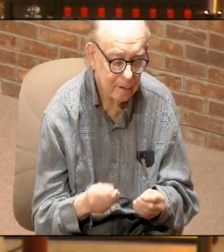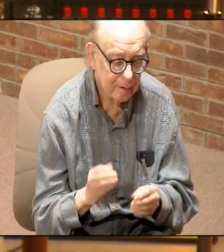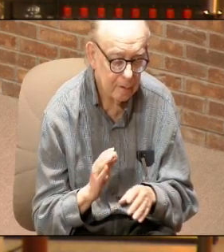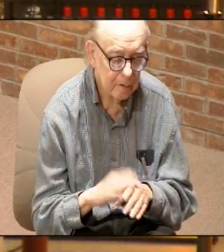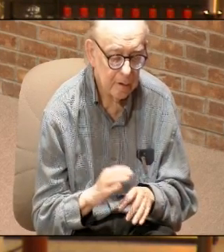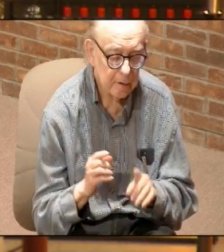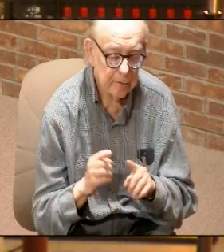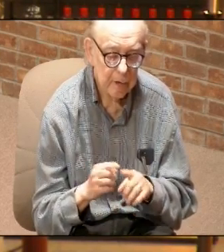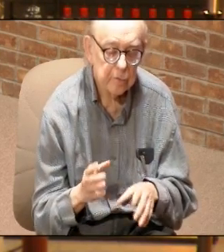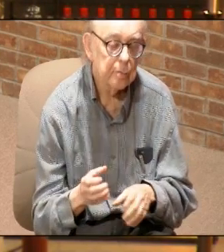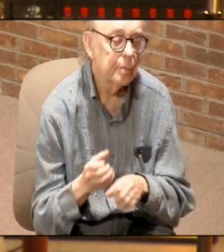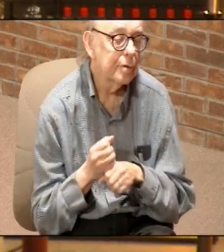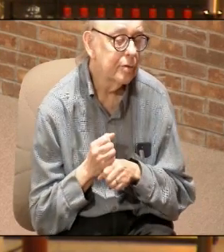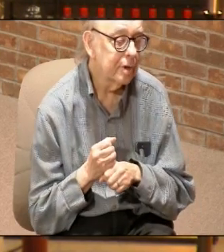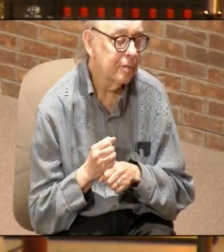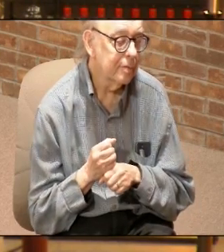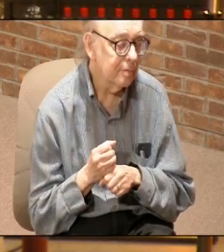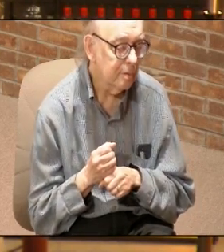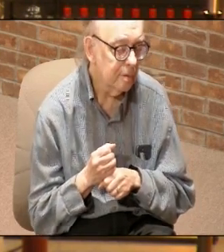than to receive.